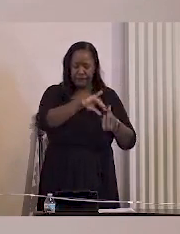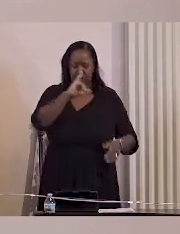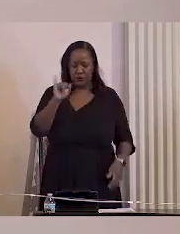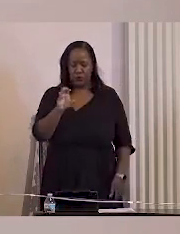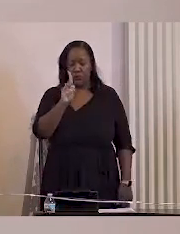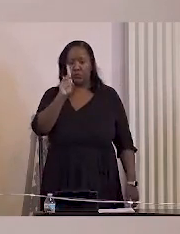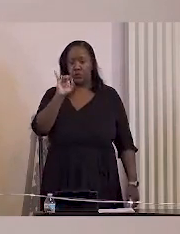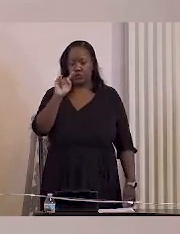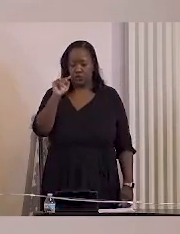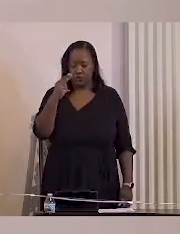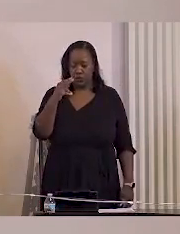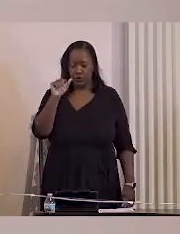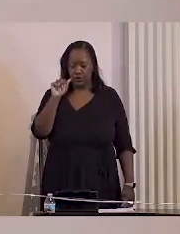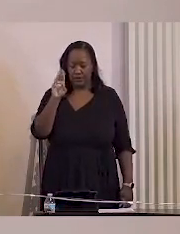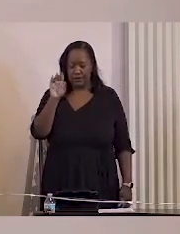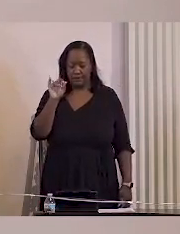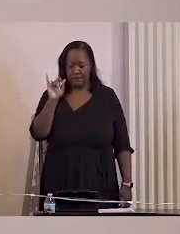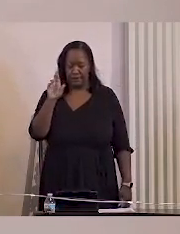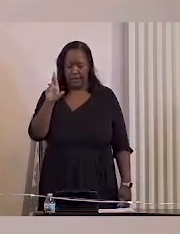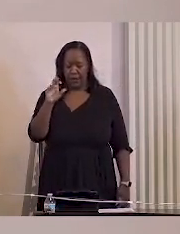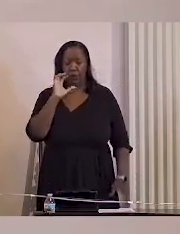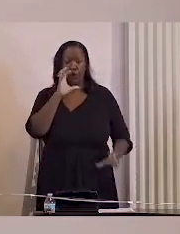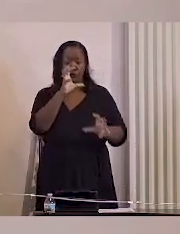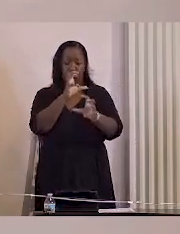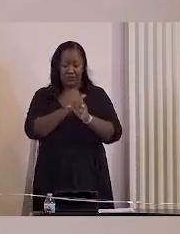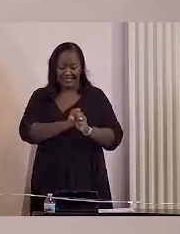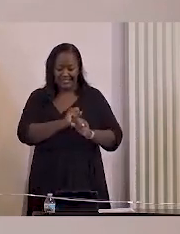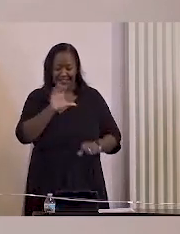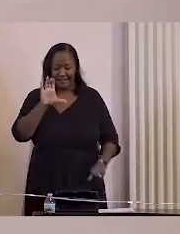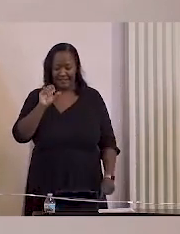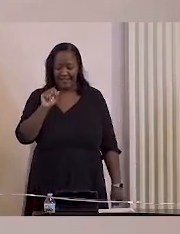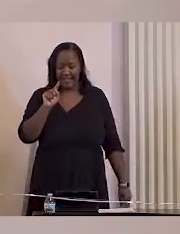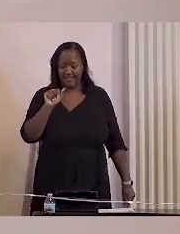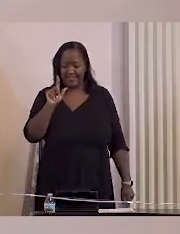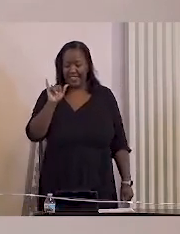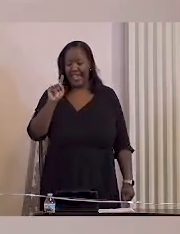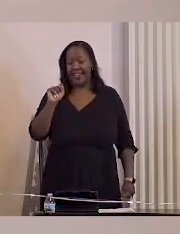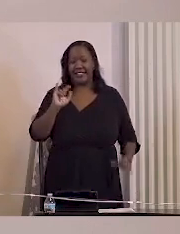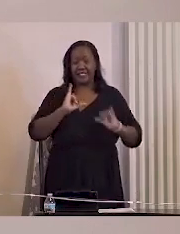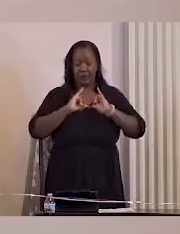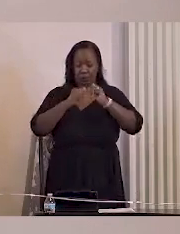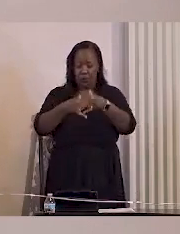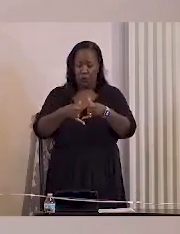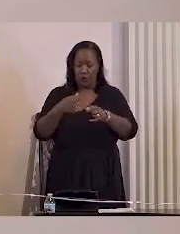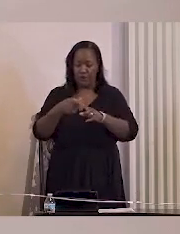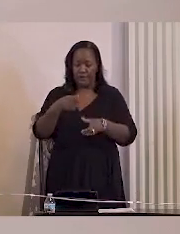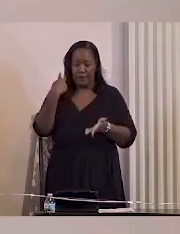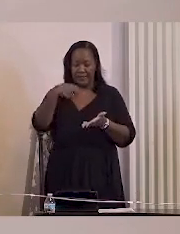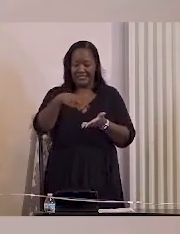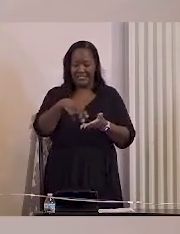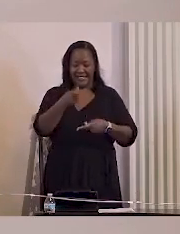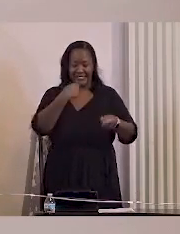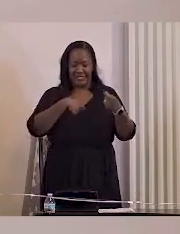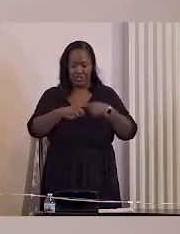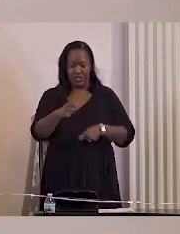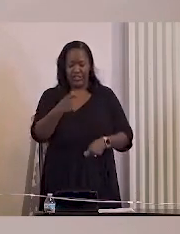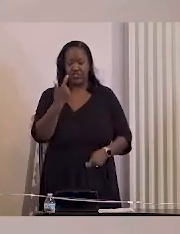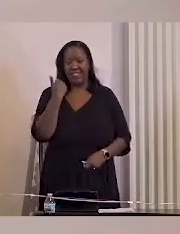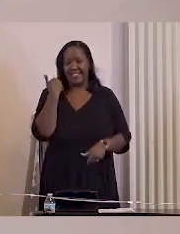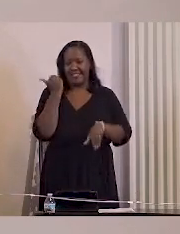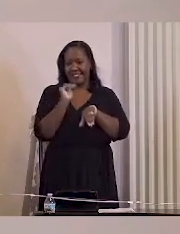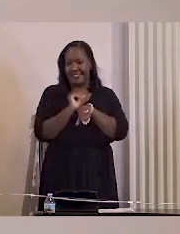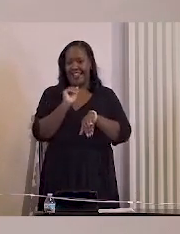Bauer, who received the Catalyst Award from Dance Exchange in Tacoma Park last night.